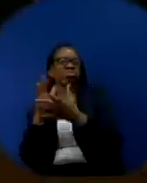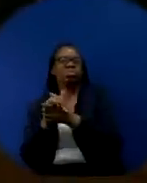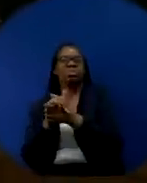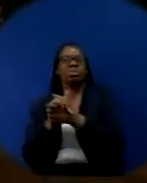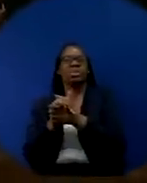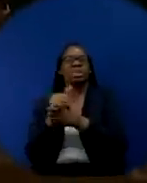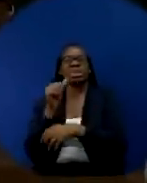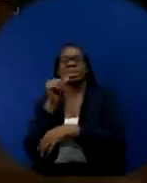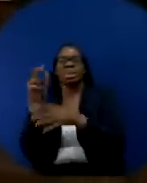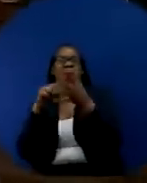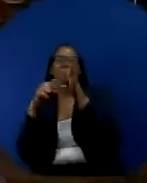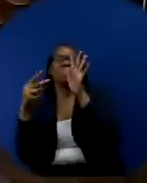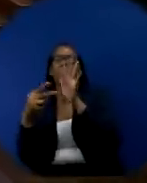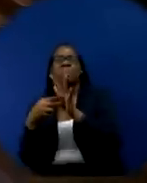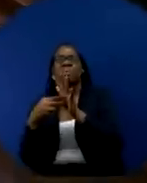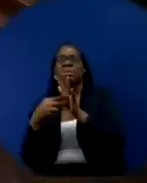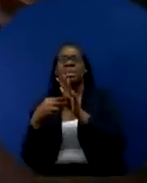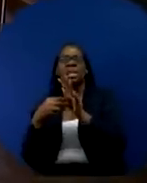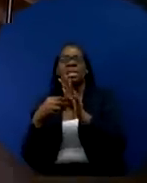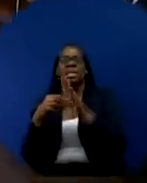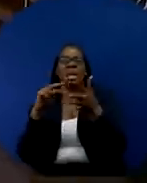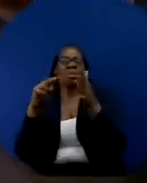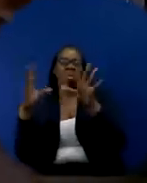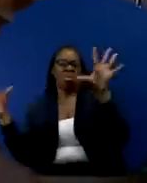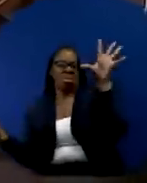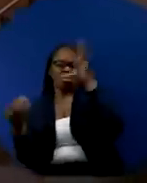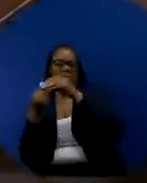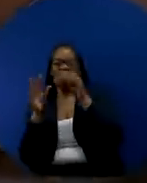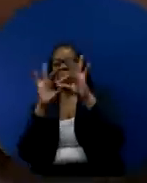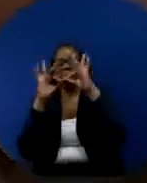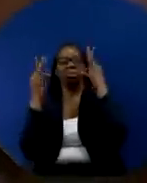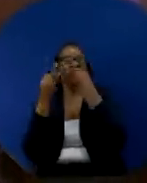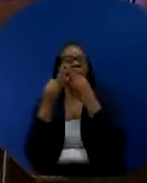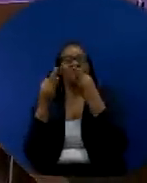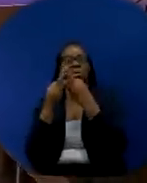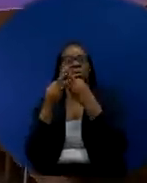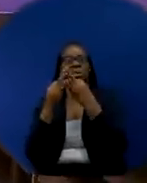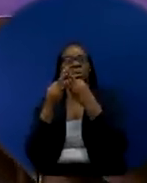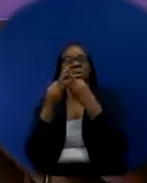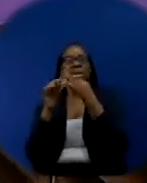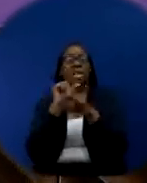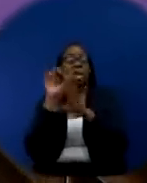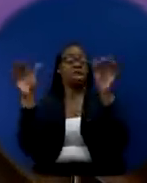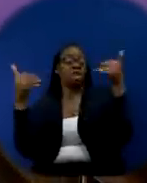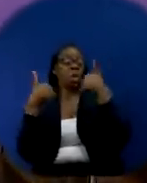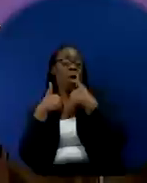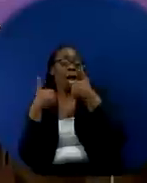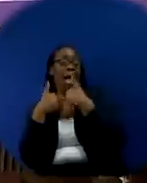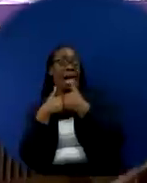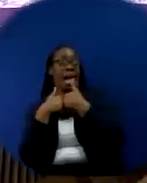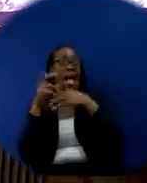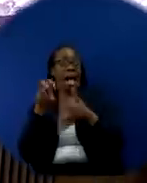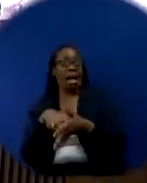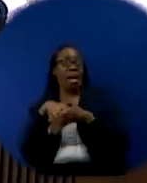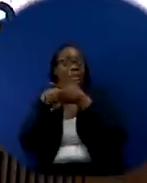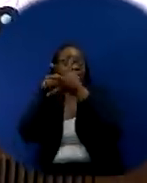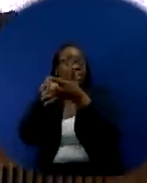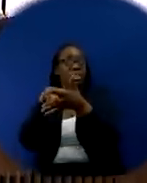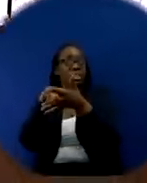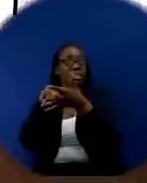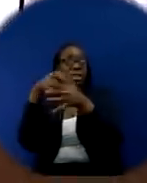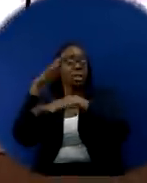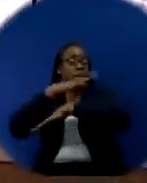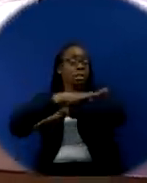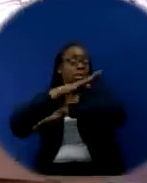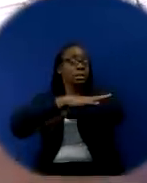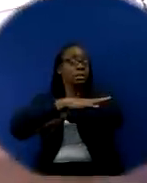does not mean they're not included in the family. It does not mean they don't have a seat at the table. I wish I had 10 or 12 people in